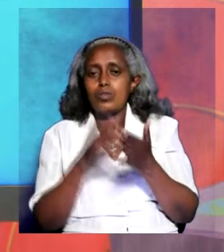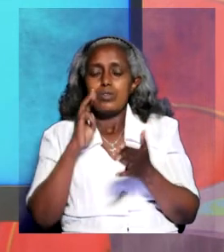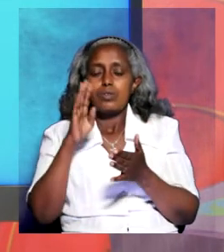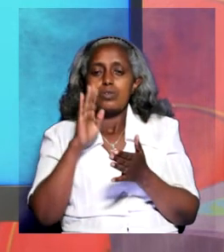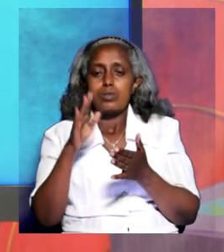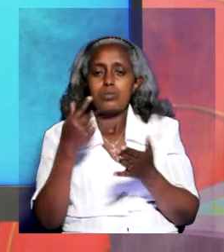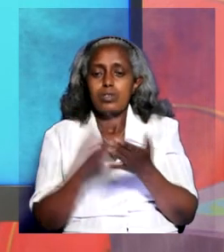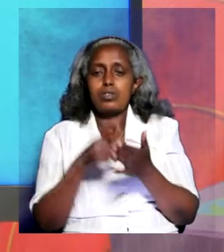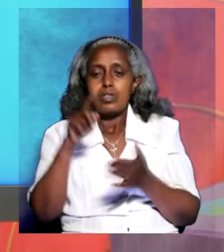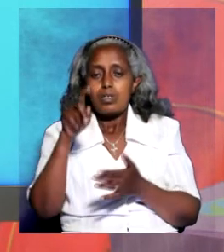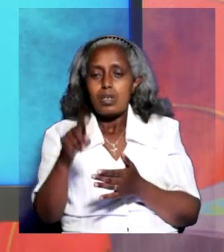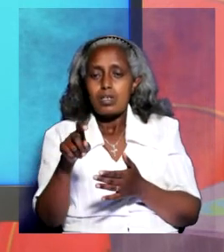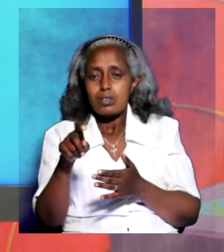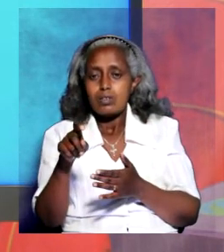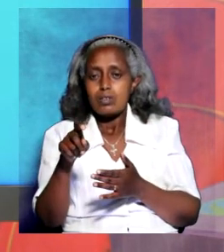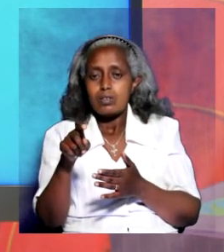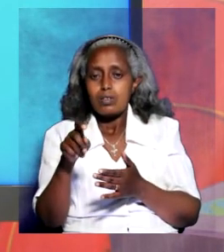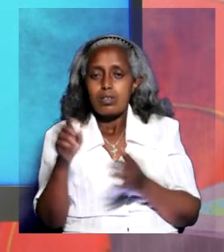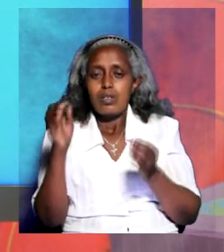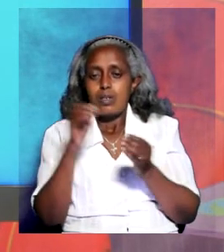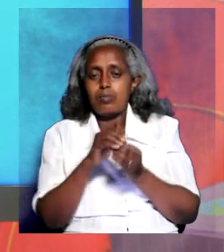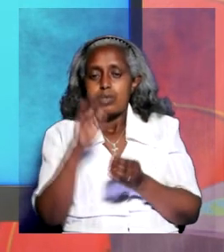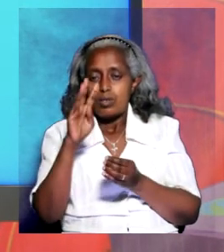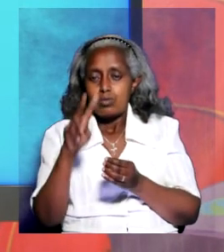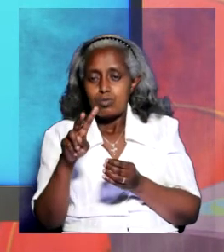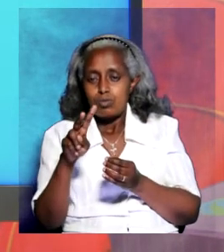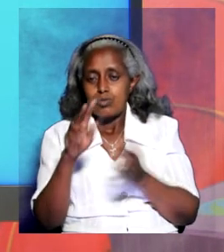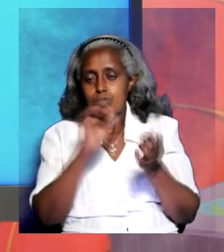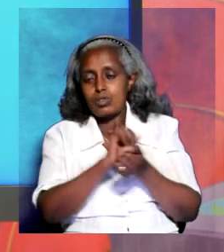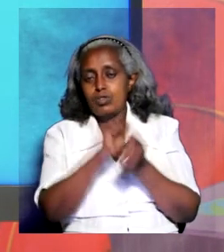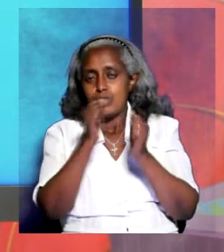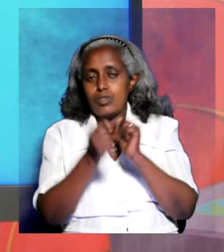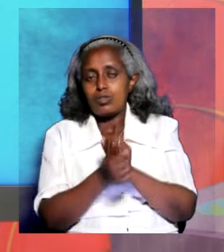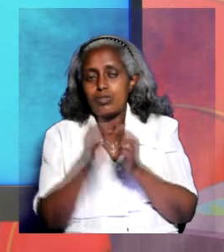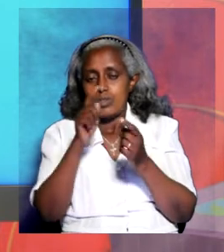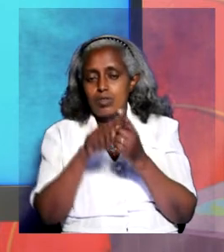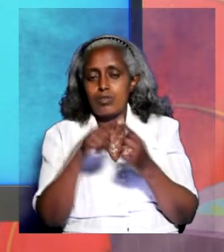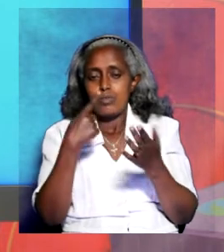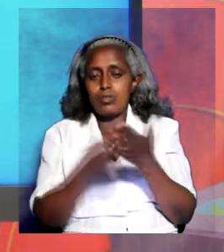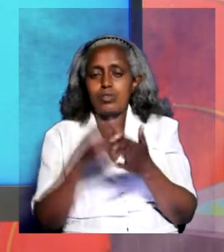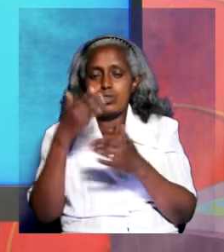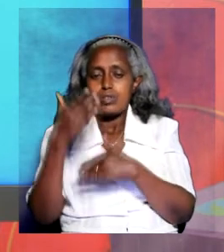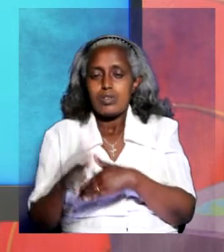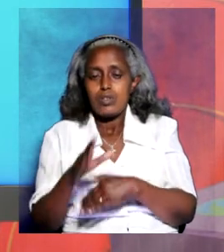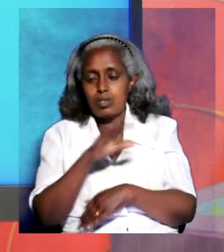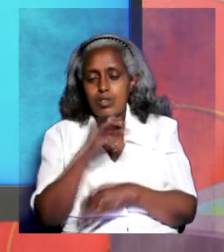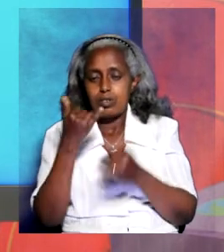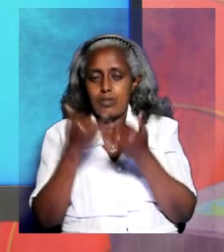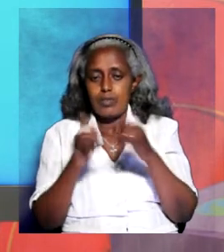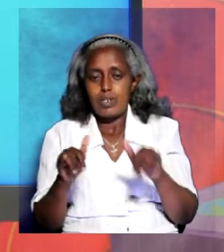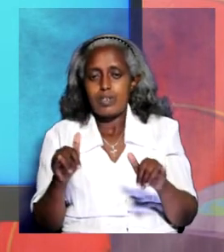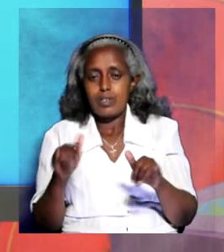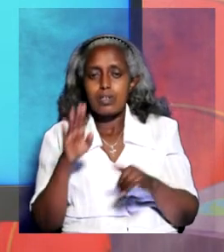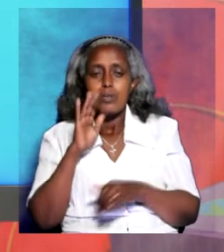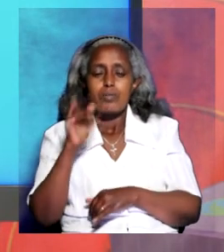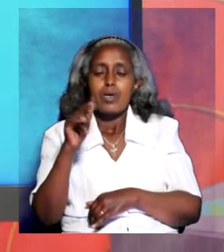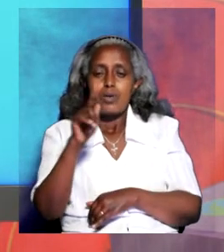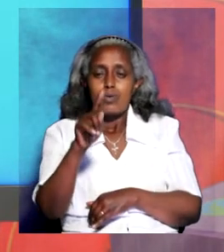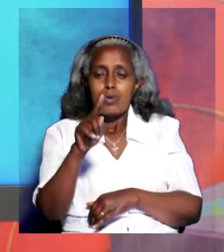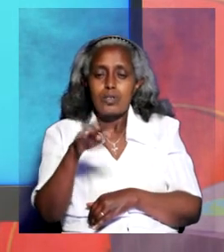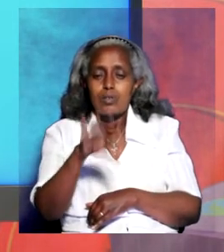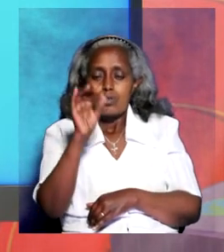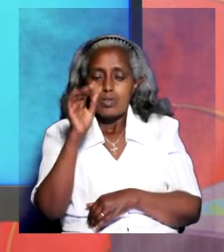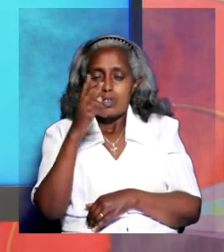be this x plus 2, shifting 2 to this side and dividing by 1 to